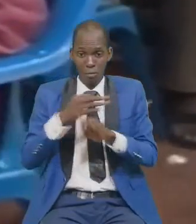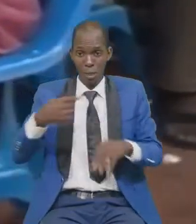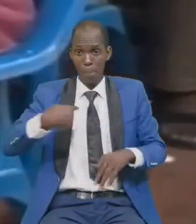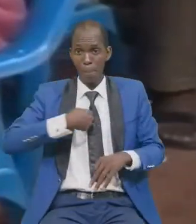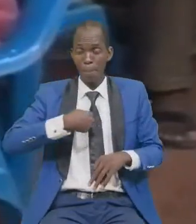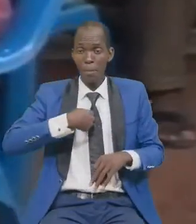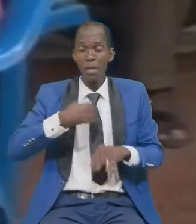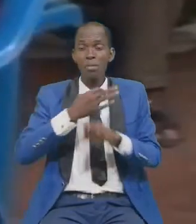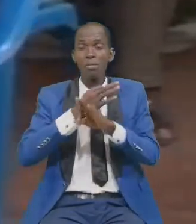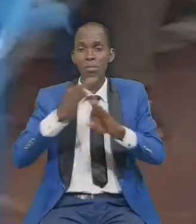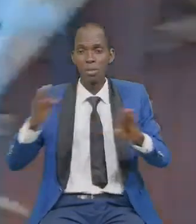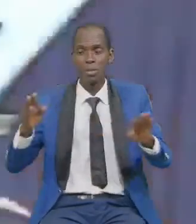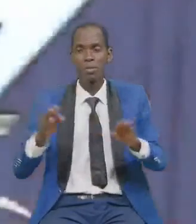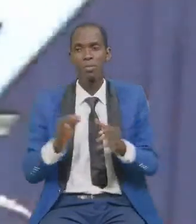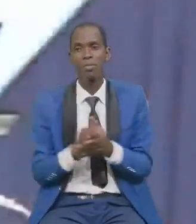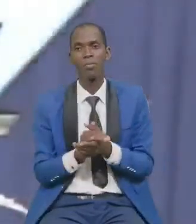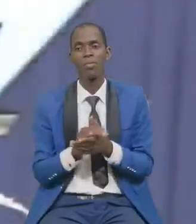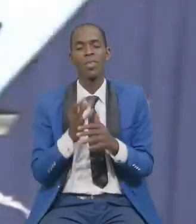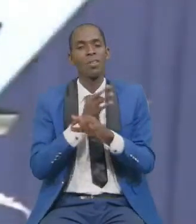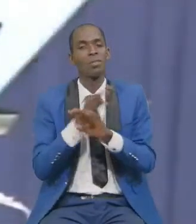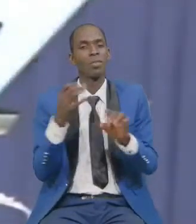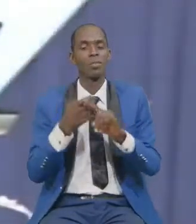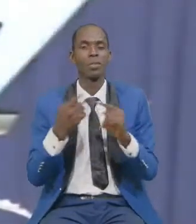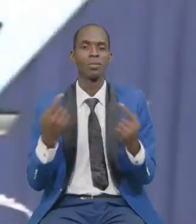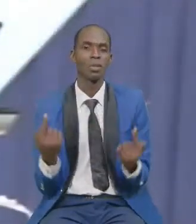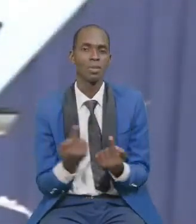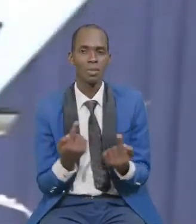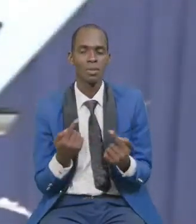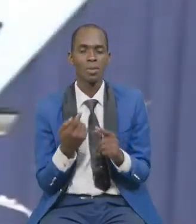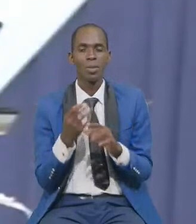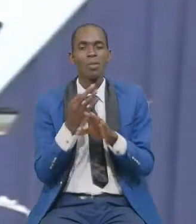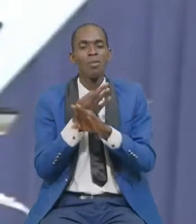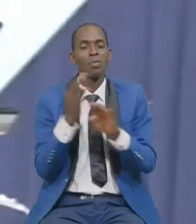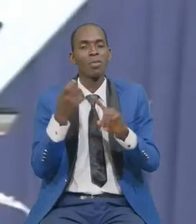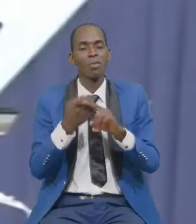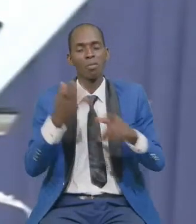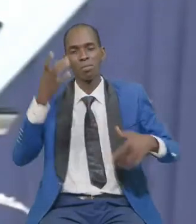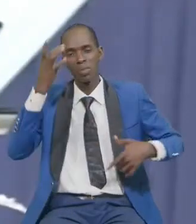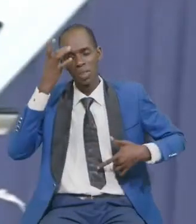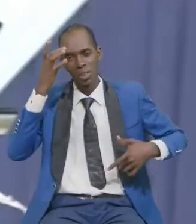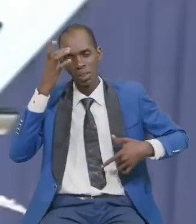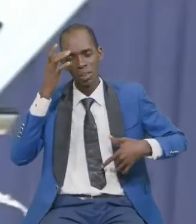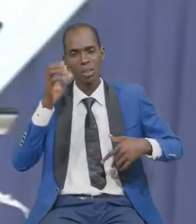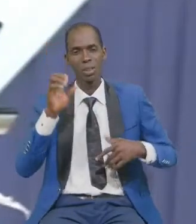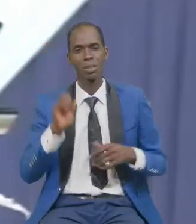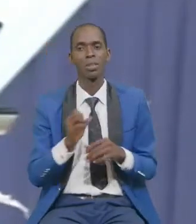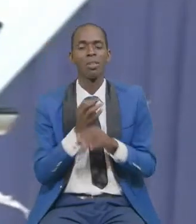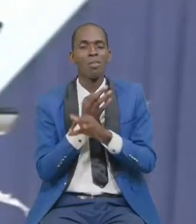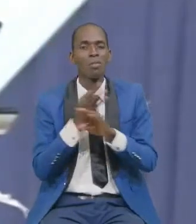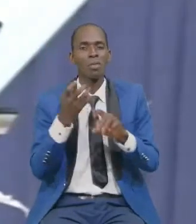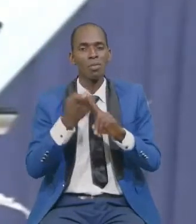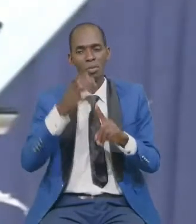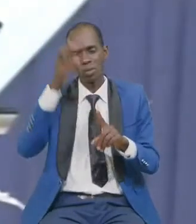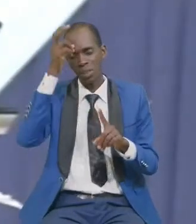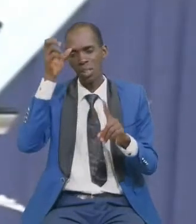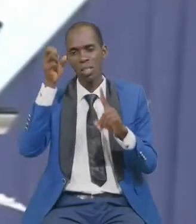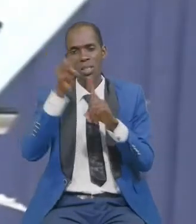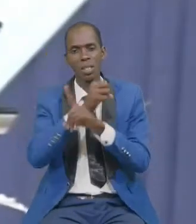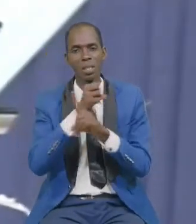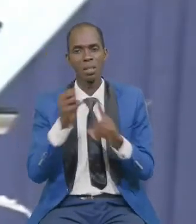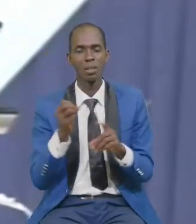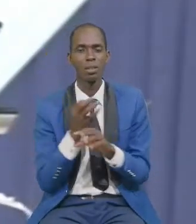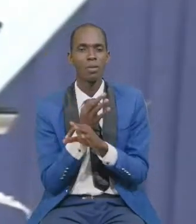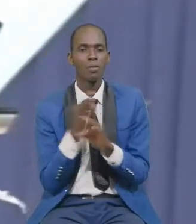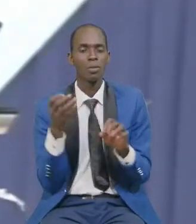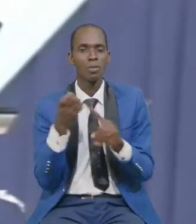free. Free from sin. Free from sickness. Free from satanic attack. Free from